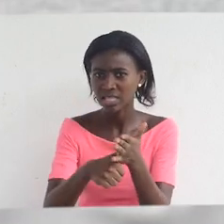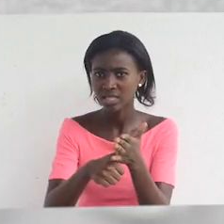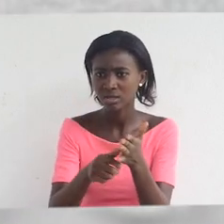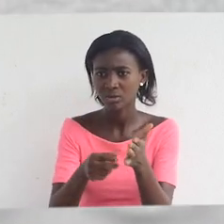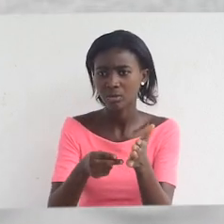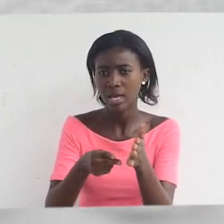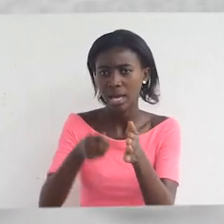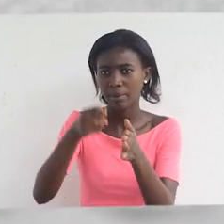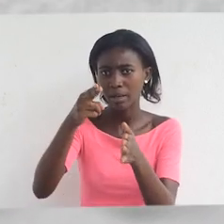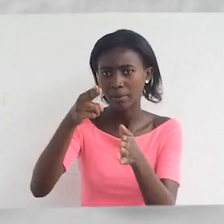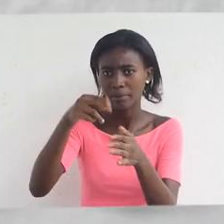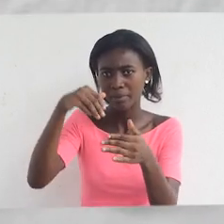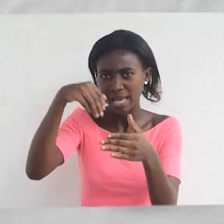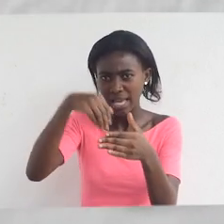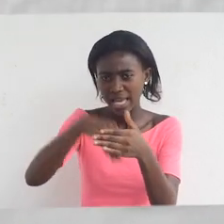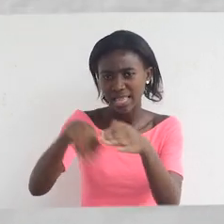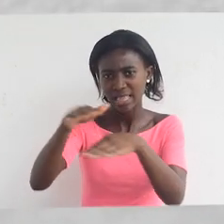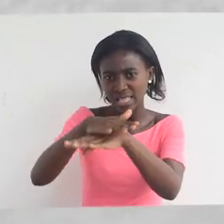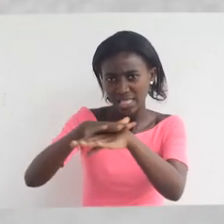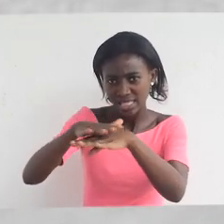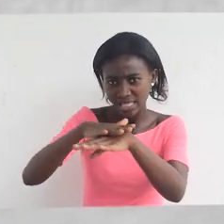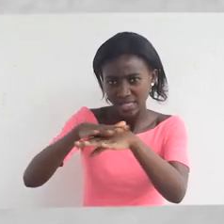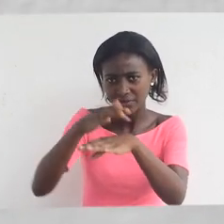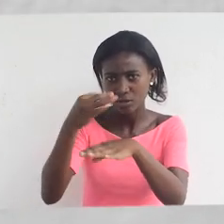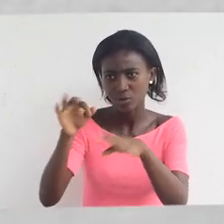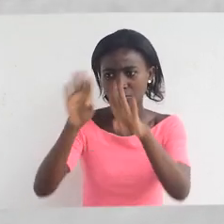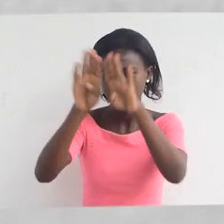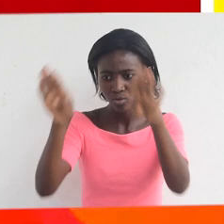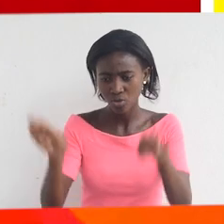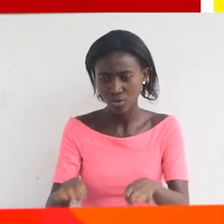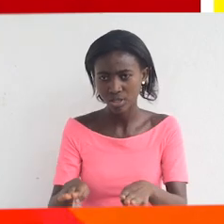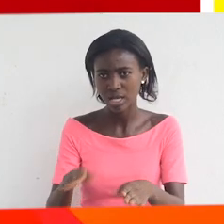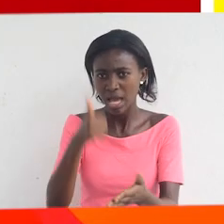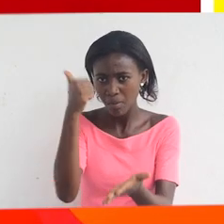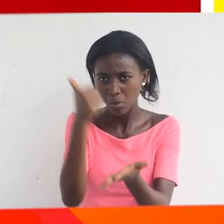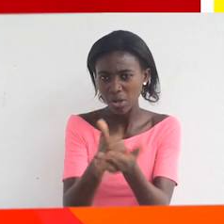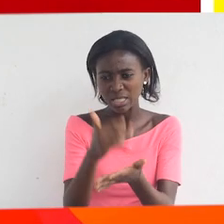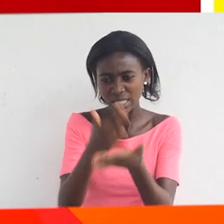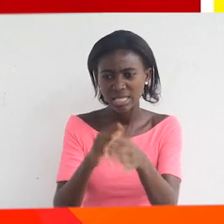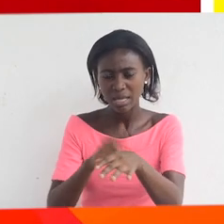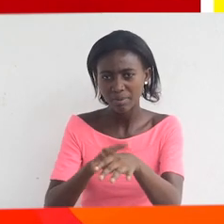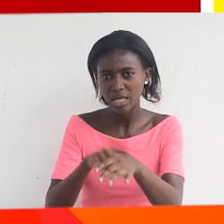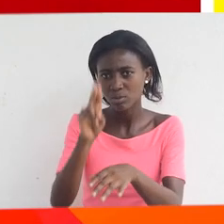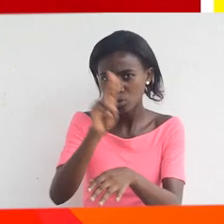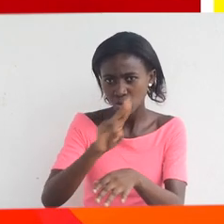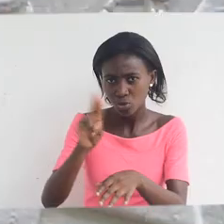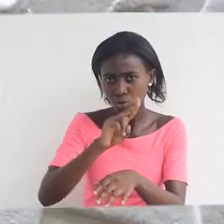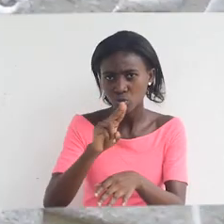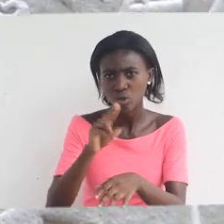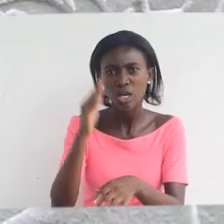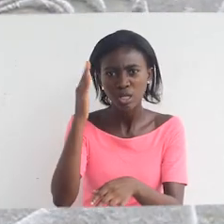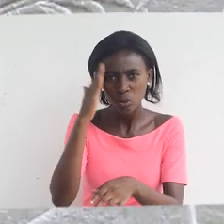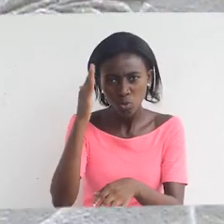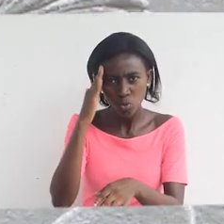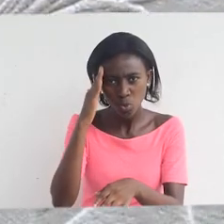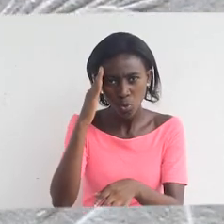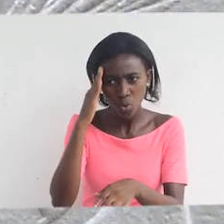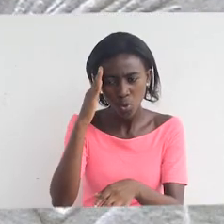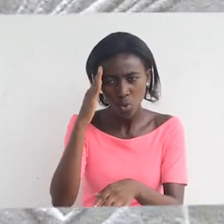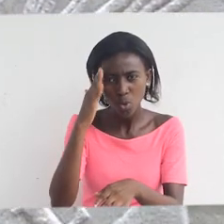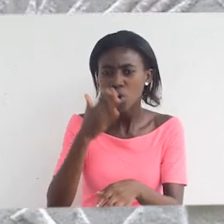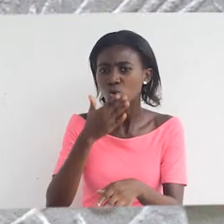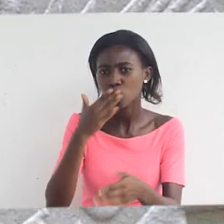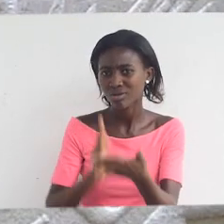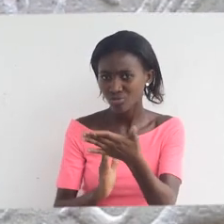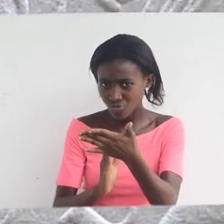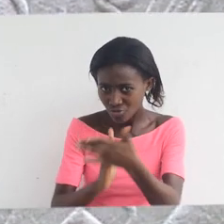or designs out of the typical viewing surface of the board. Embossing is sometimes used to check counterfeiting